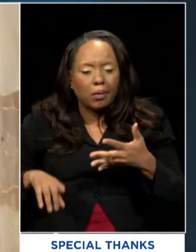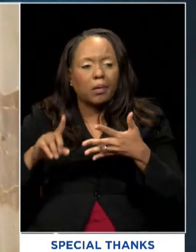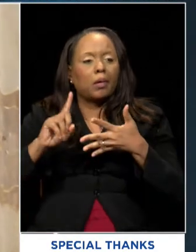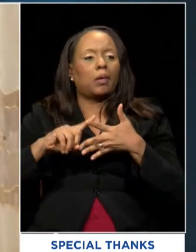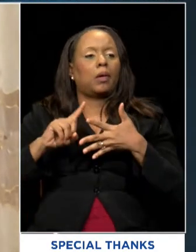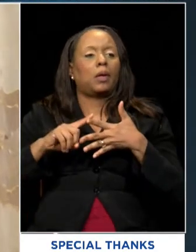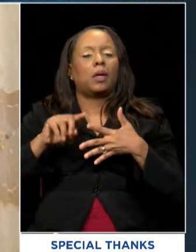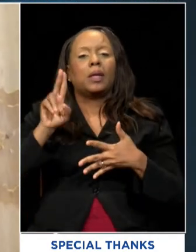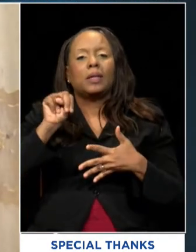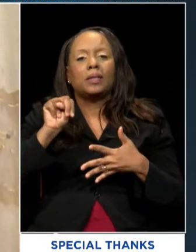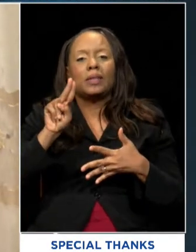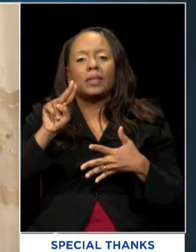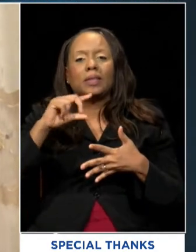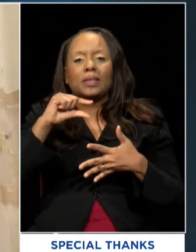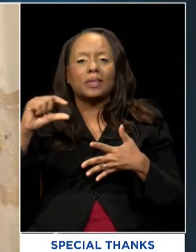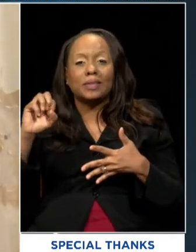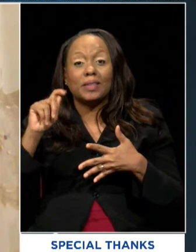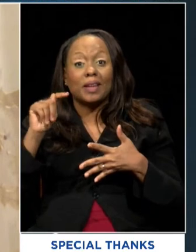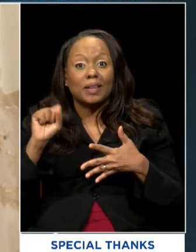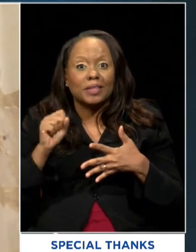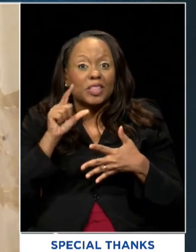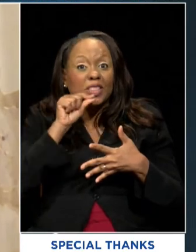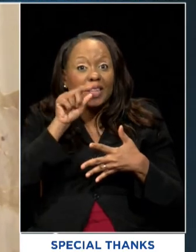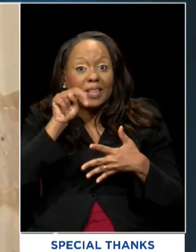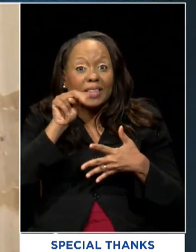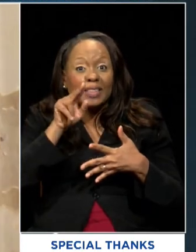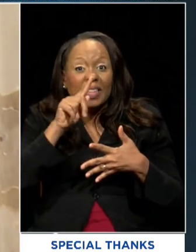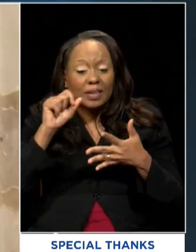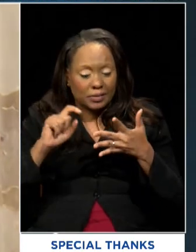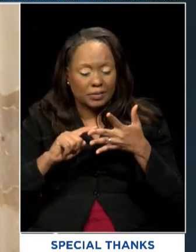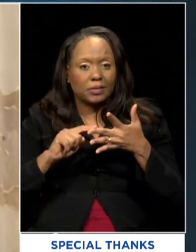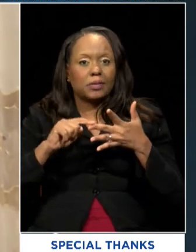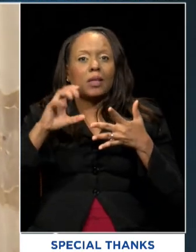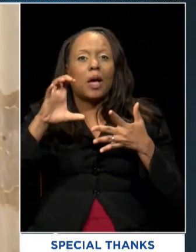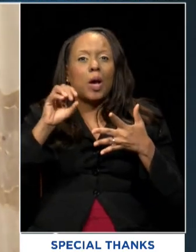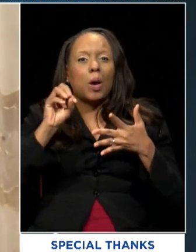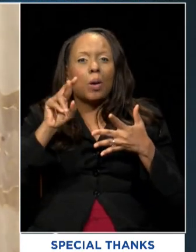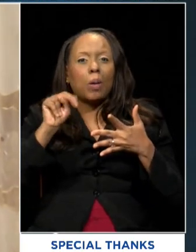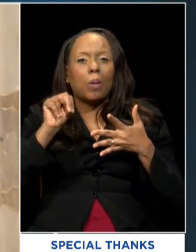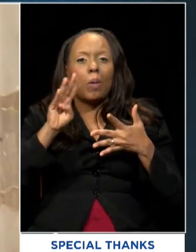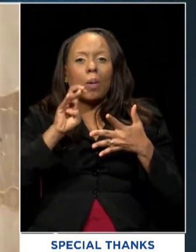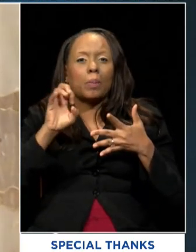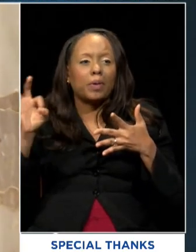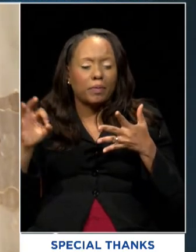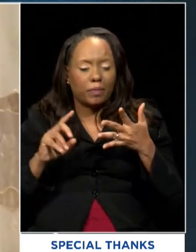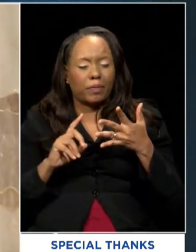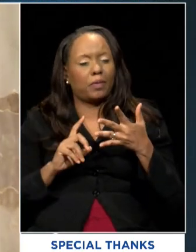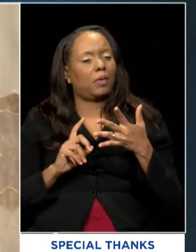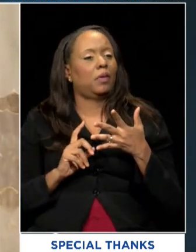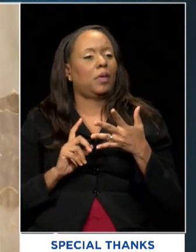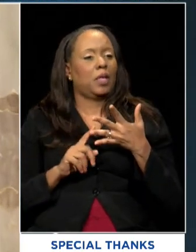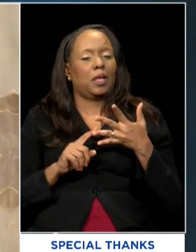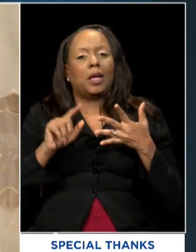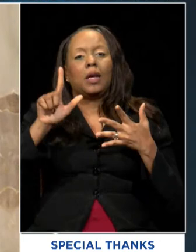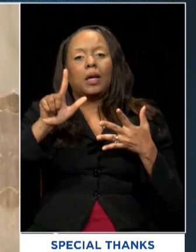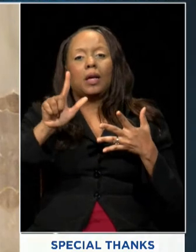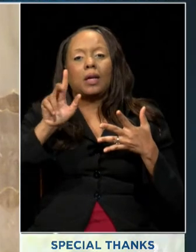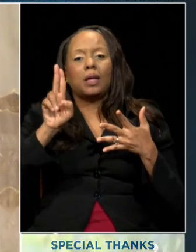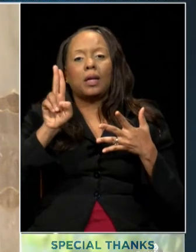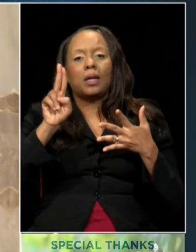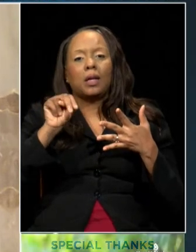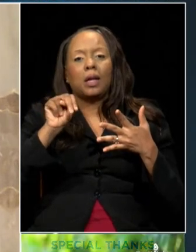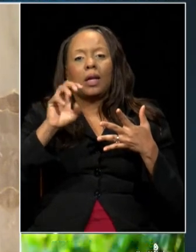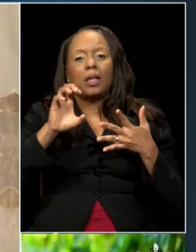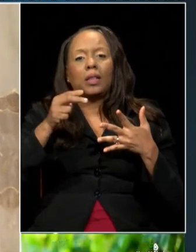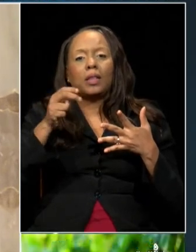the nuggets, all the corned beef, you know, their typical morning fare. The lunchtime, people